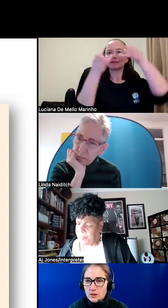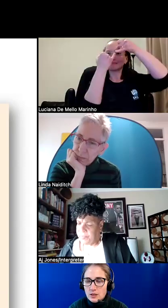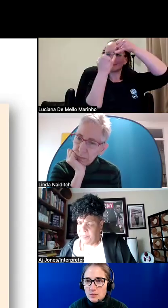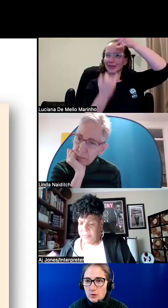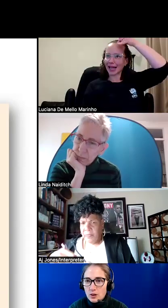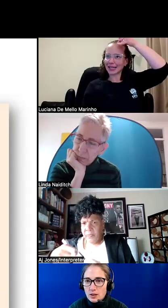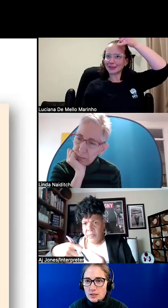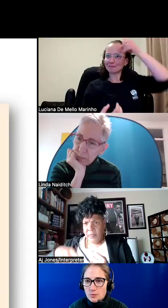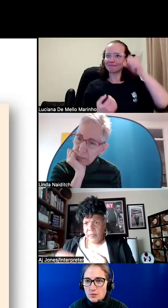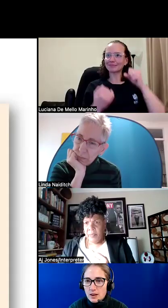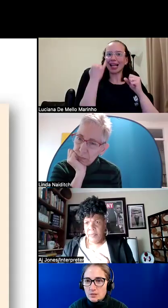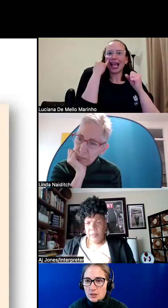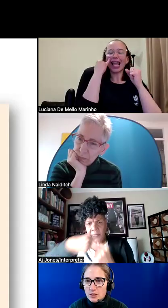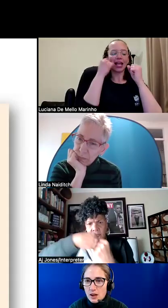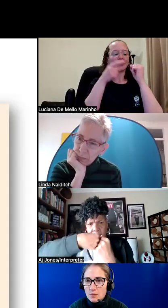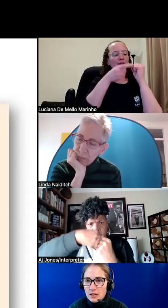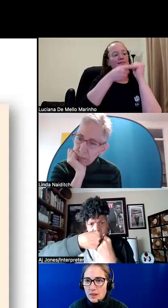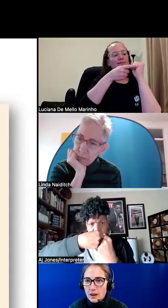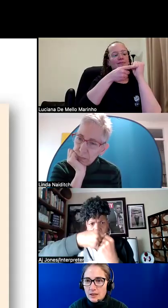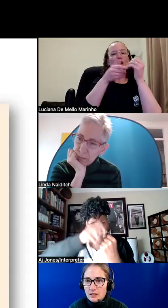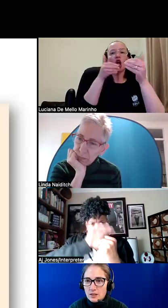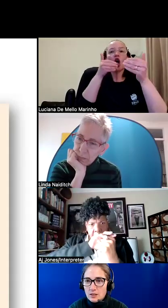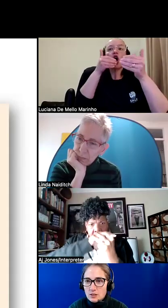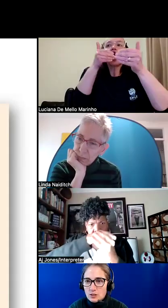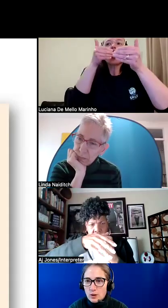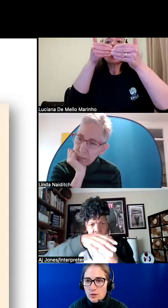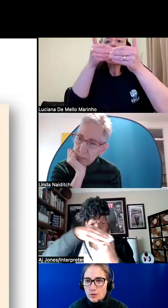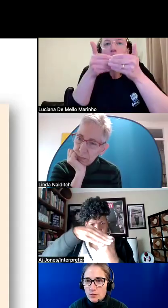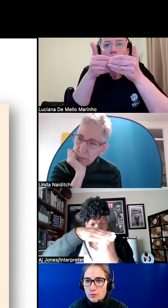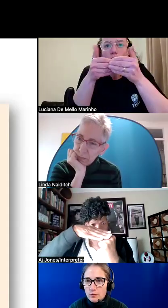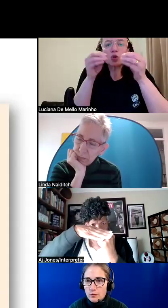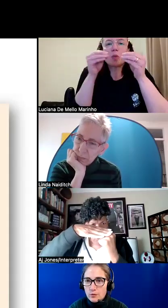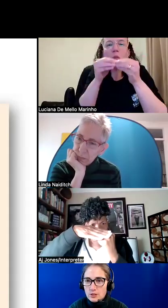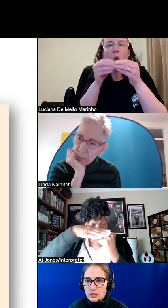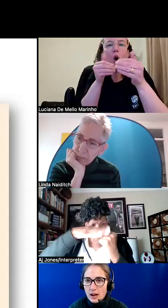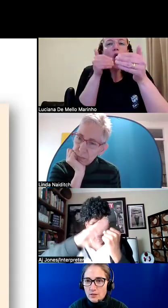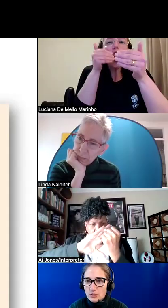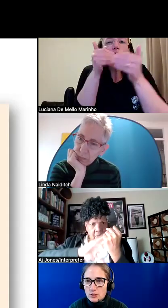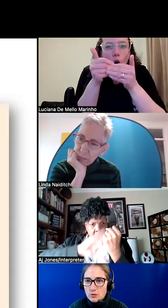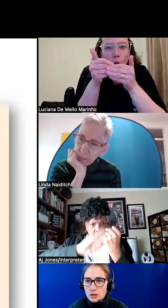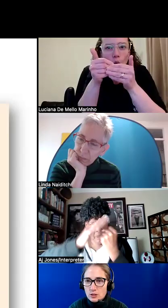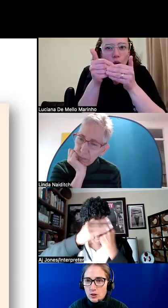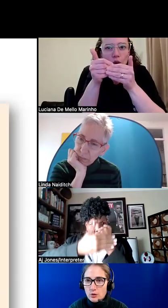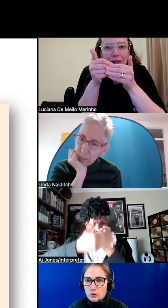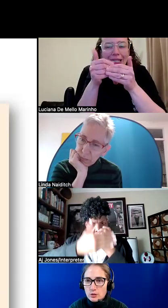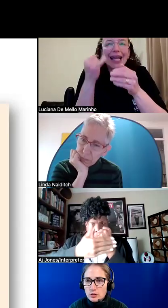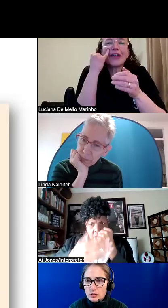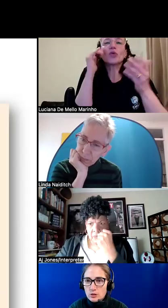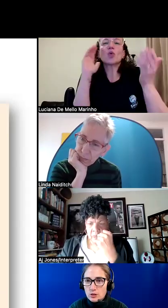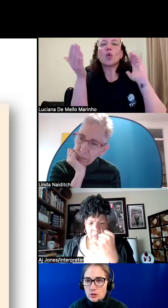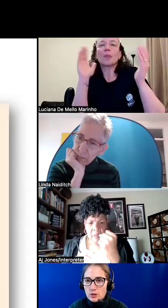And it's a very similar concept, right, to that median line. So if this side of the tooth is